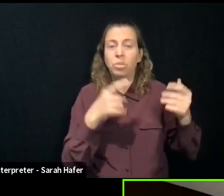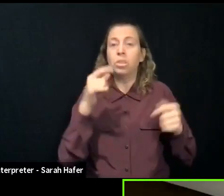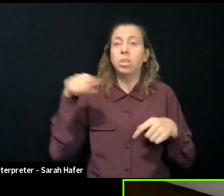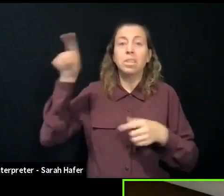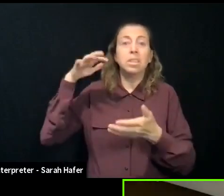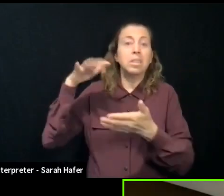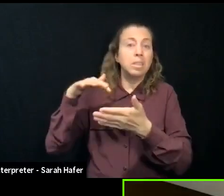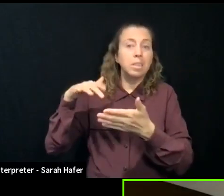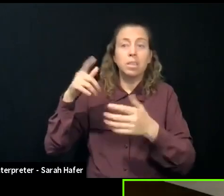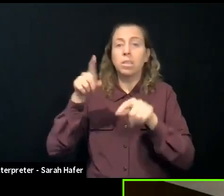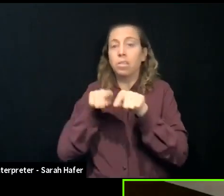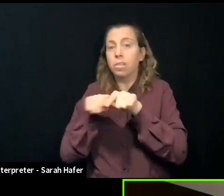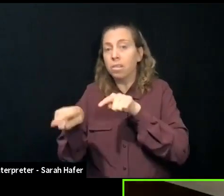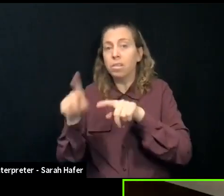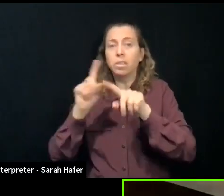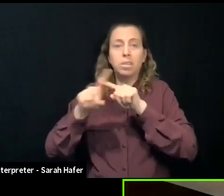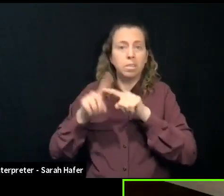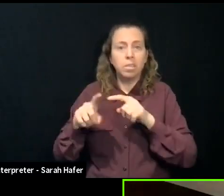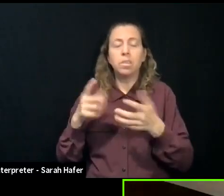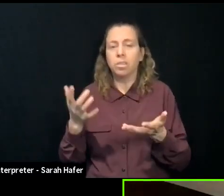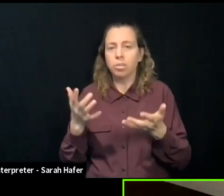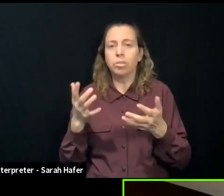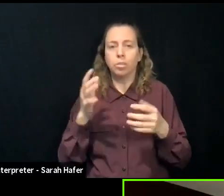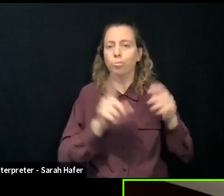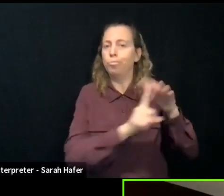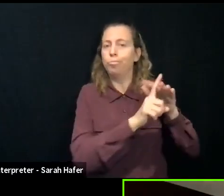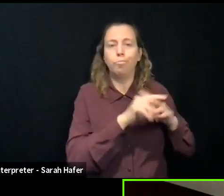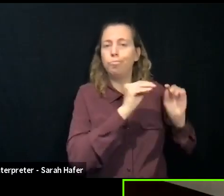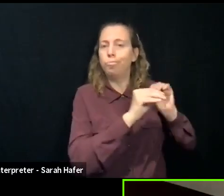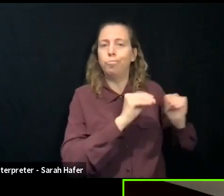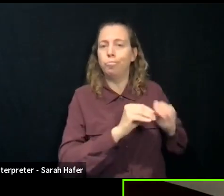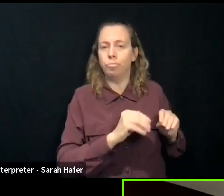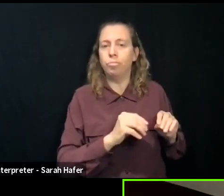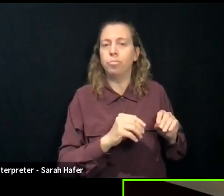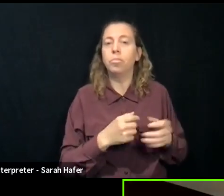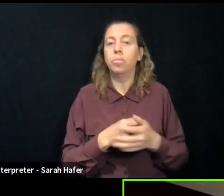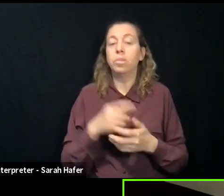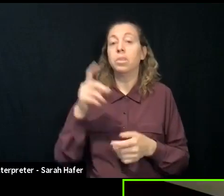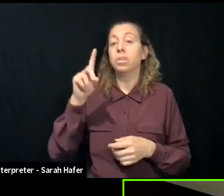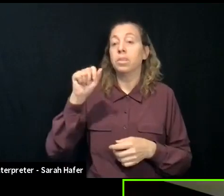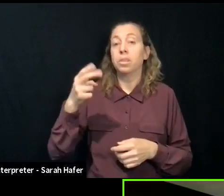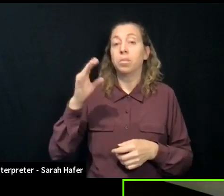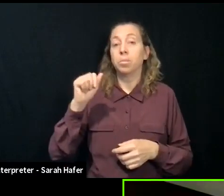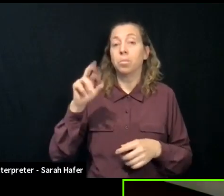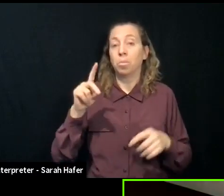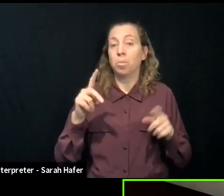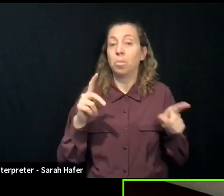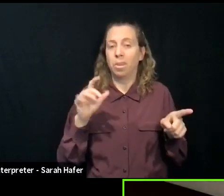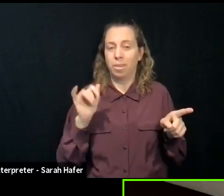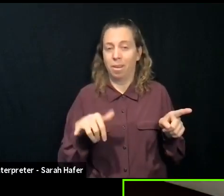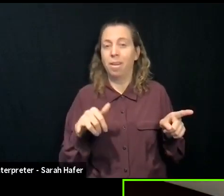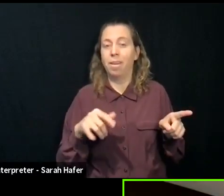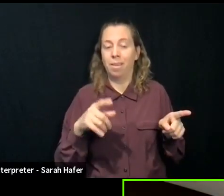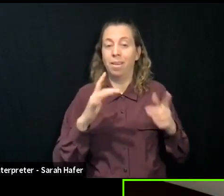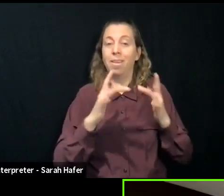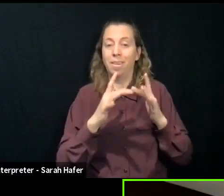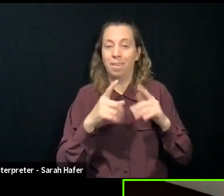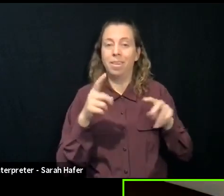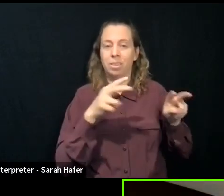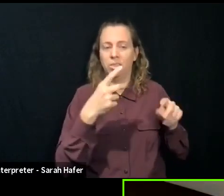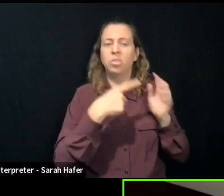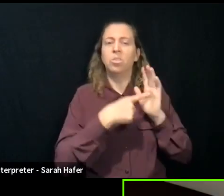So that dashboard actually does represent numbers for all of the sequencing being done in Oregon, or